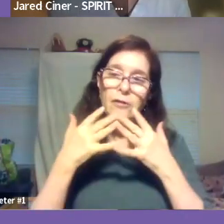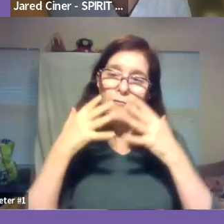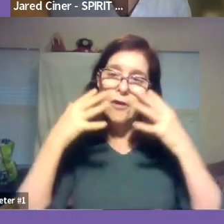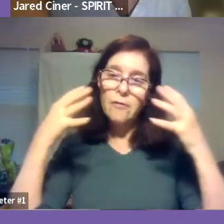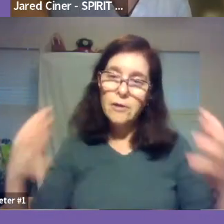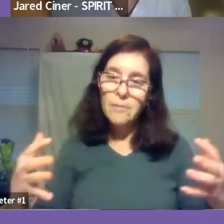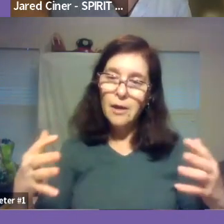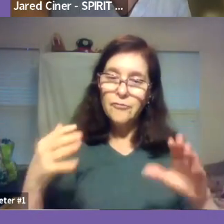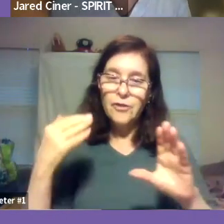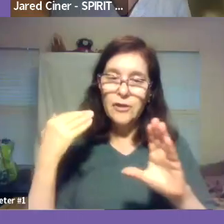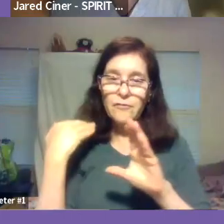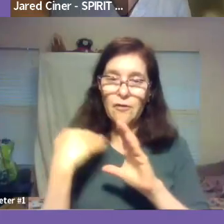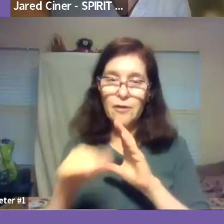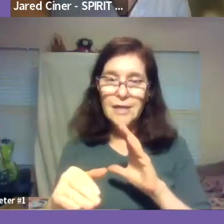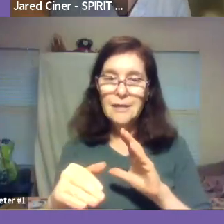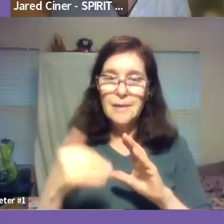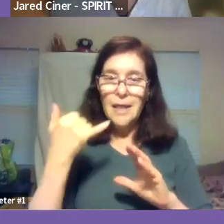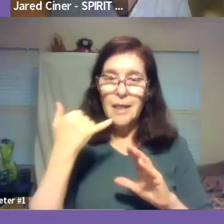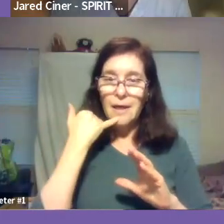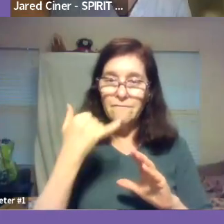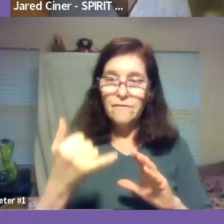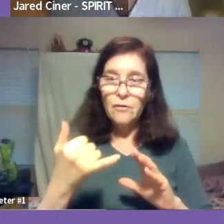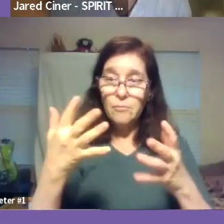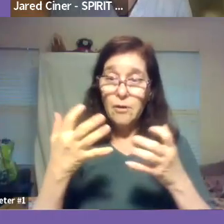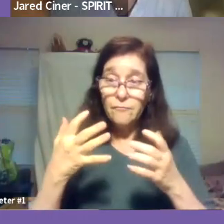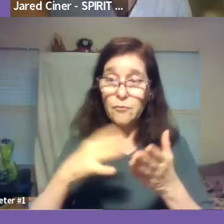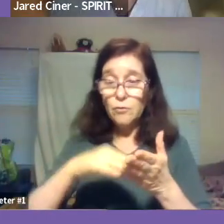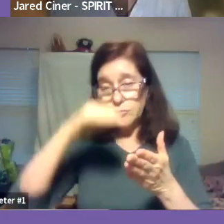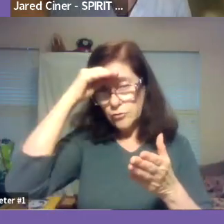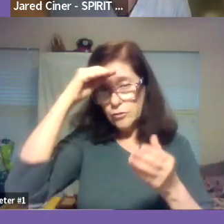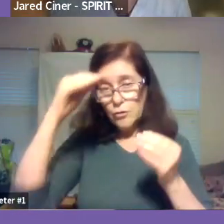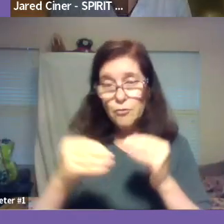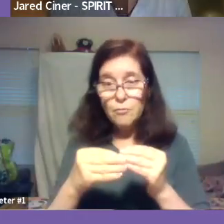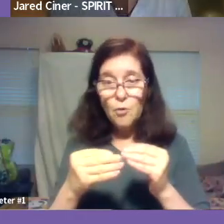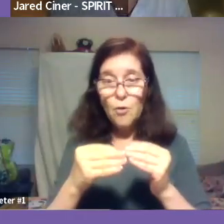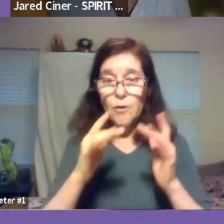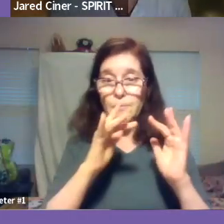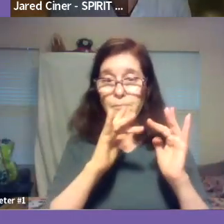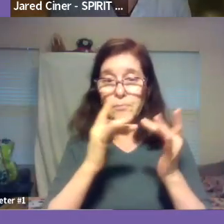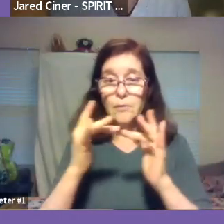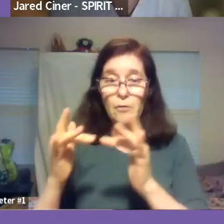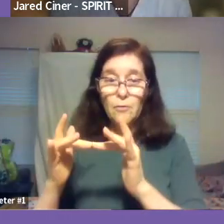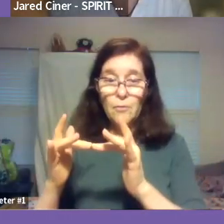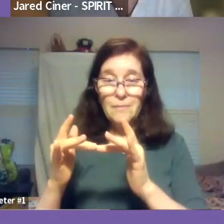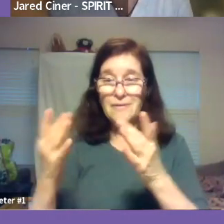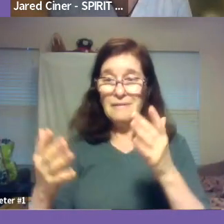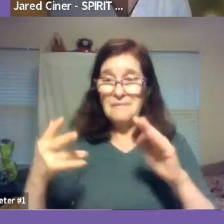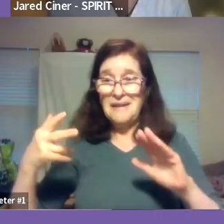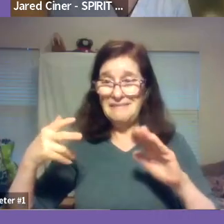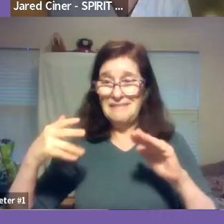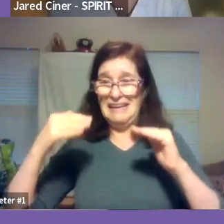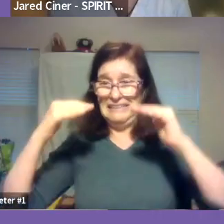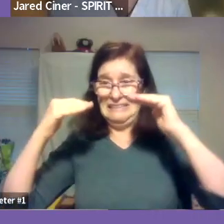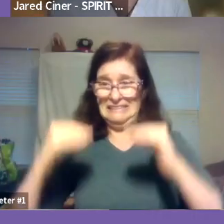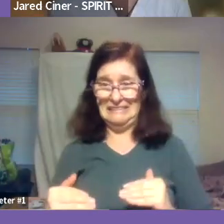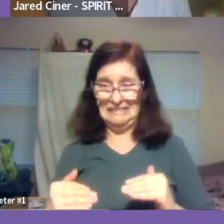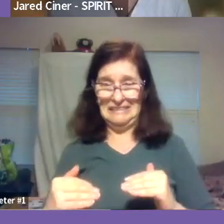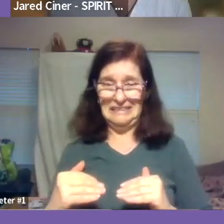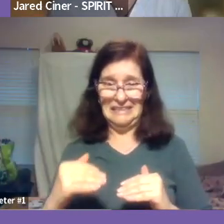our email address and phone number if you would like to learn more. Our website, it looks like it might have gotten cut off, but it's just